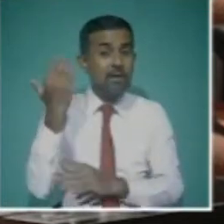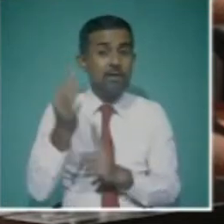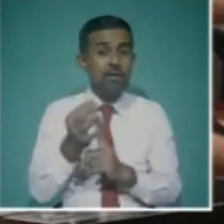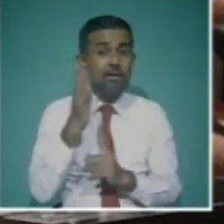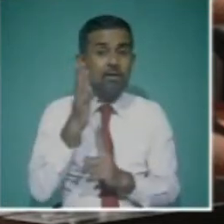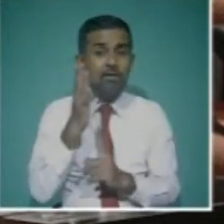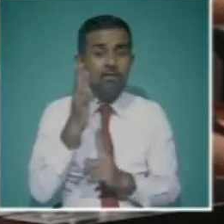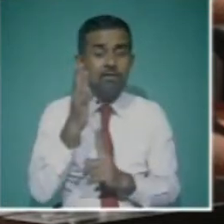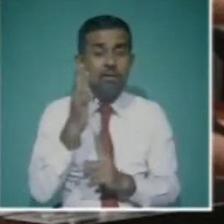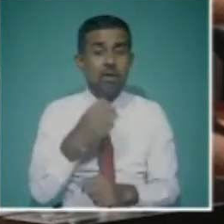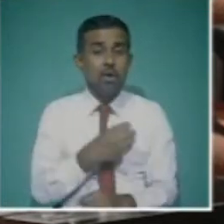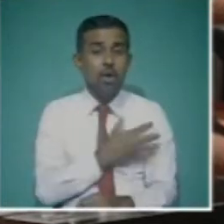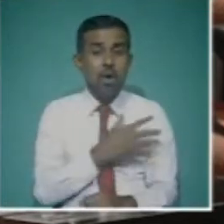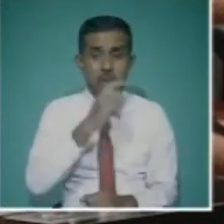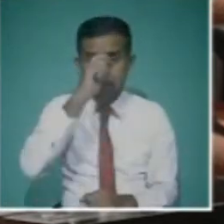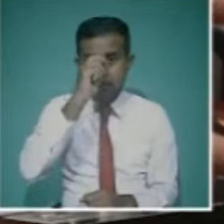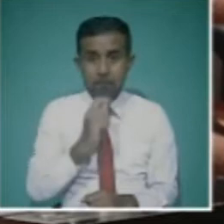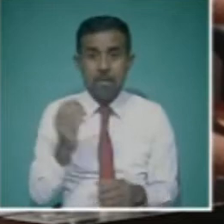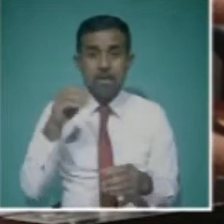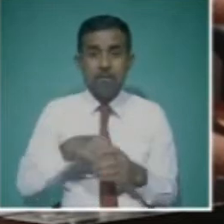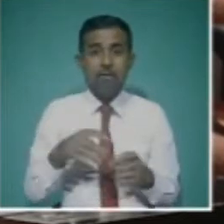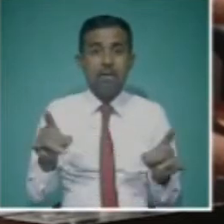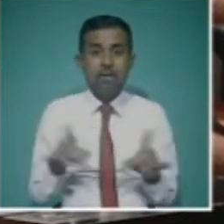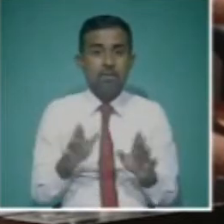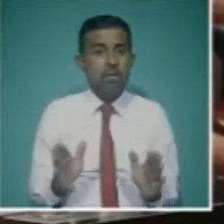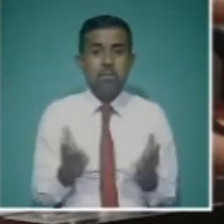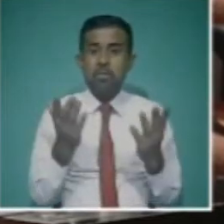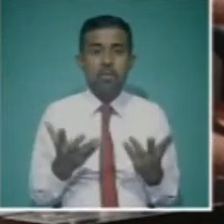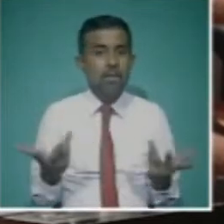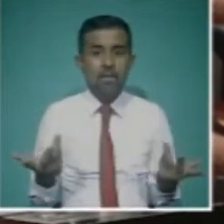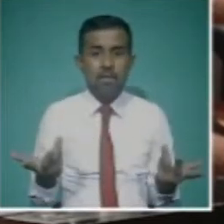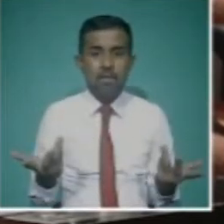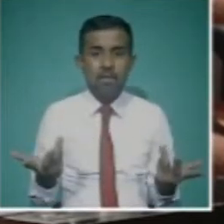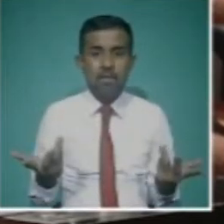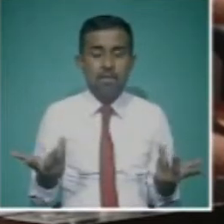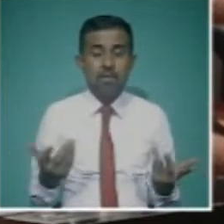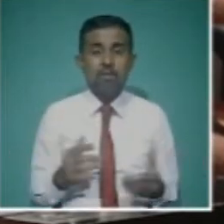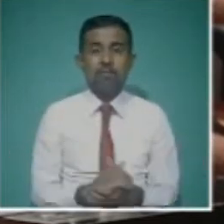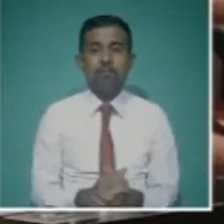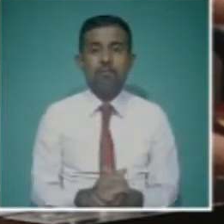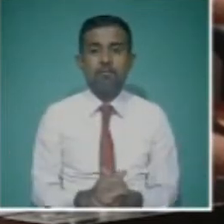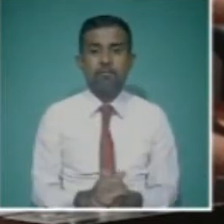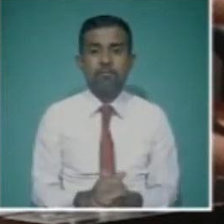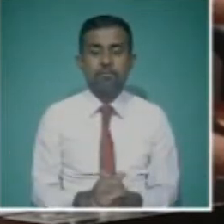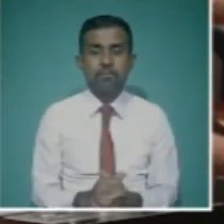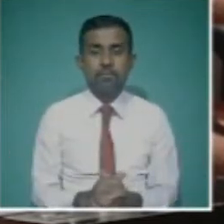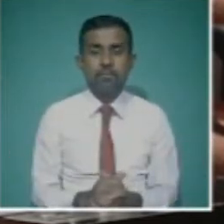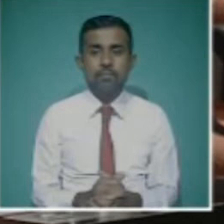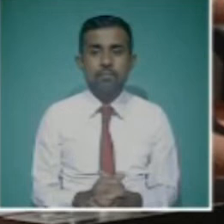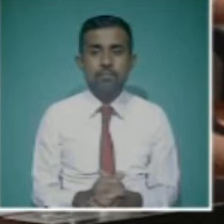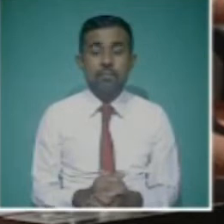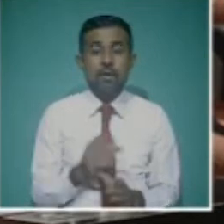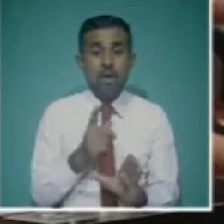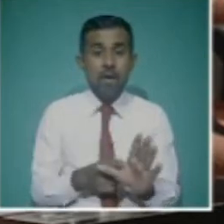elected. Nor did it commence an arbitrary 10, 15 years ago.